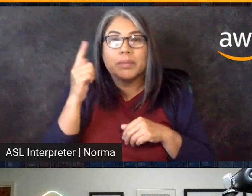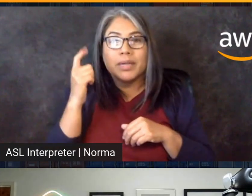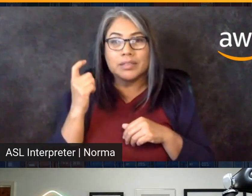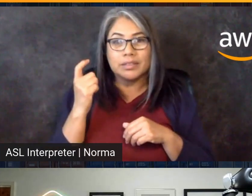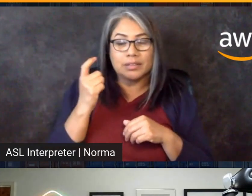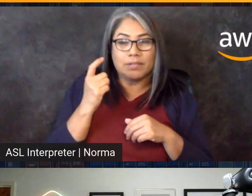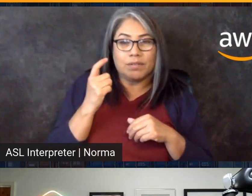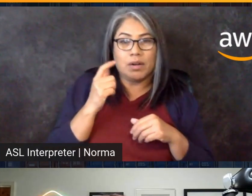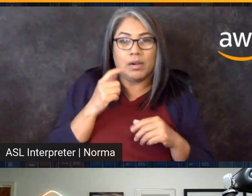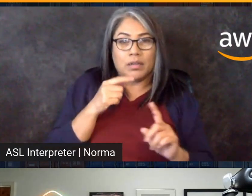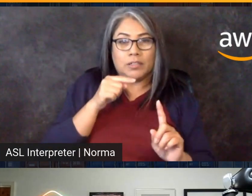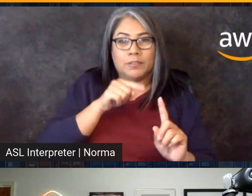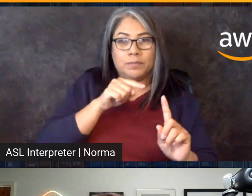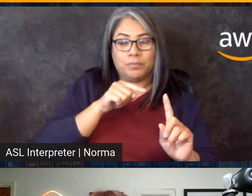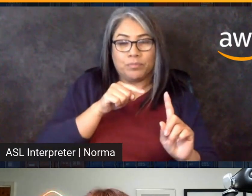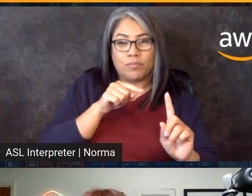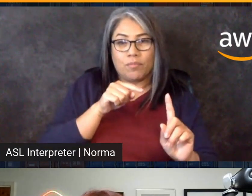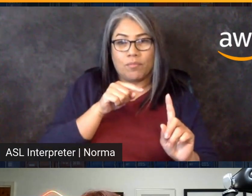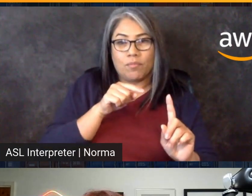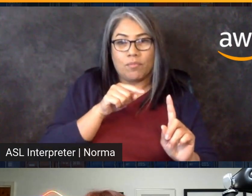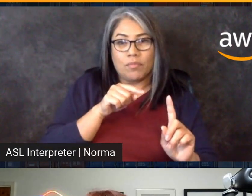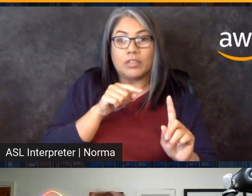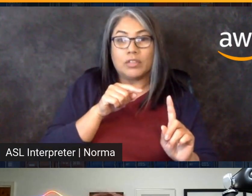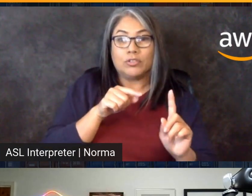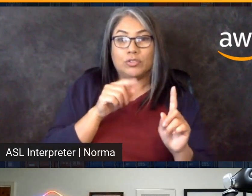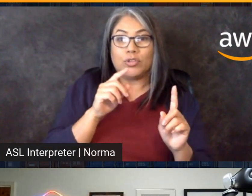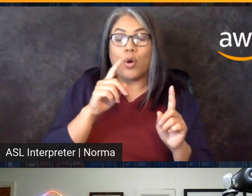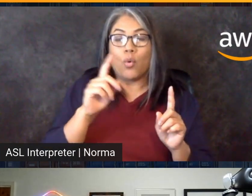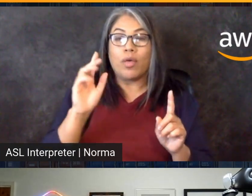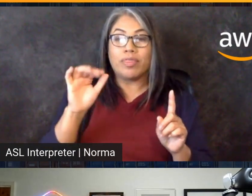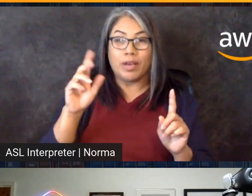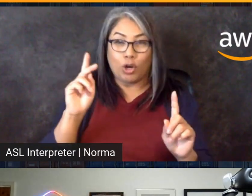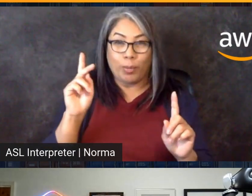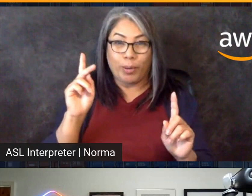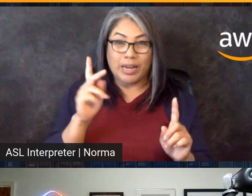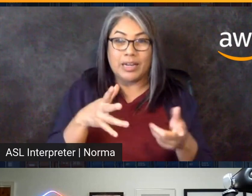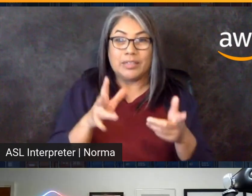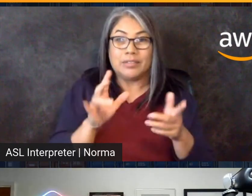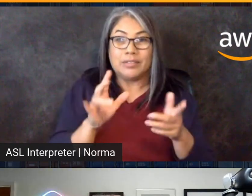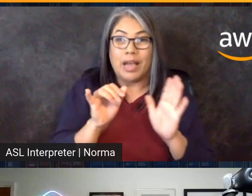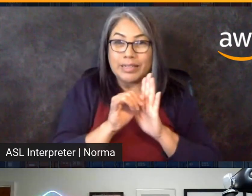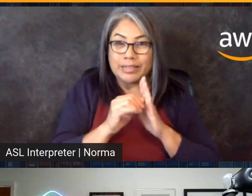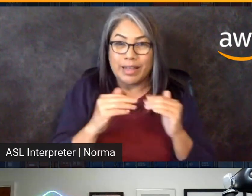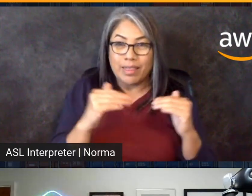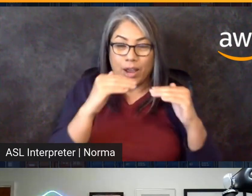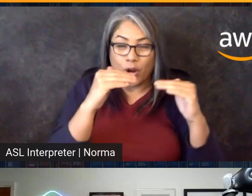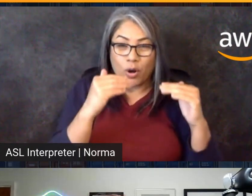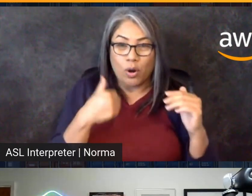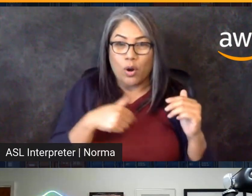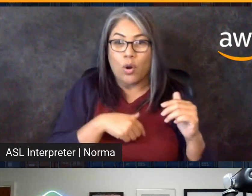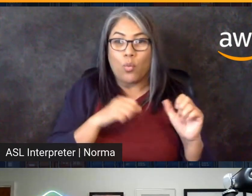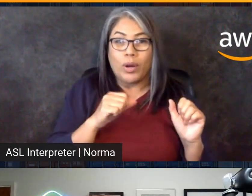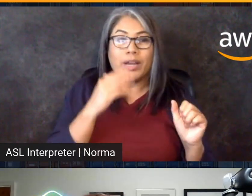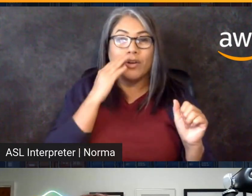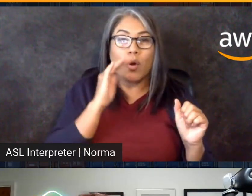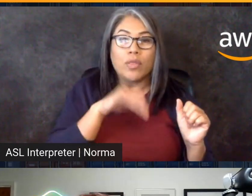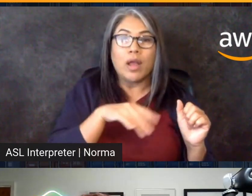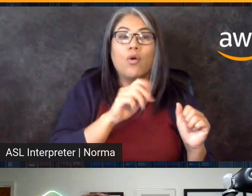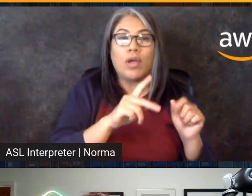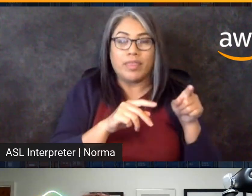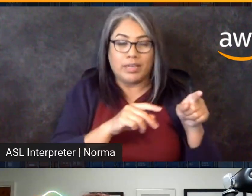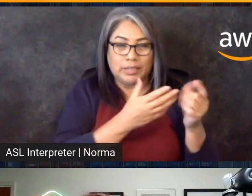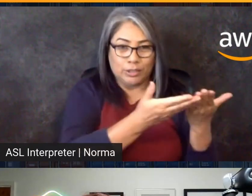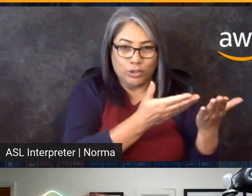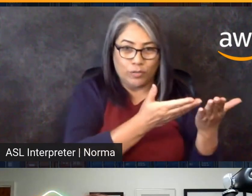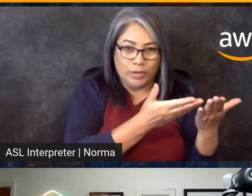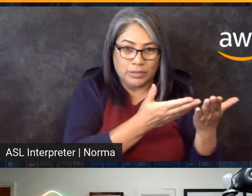presence at the kind of Kubernetes identity layer, so we can know that, okay, this is a service and it's marked as